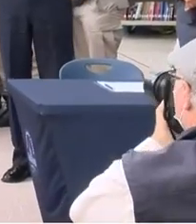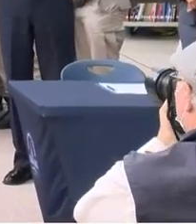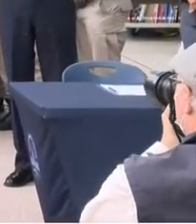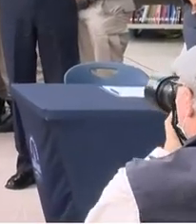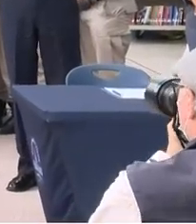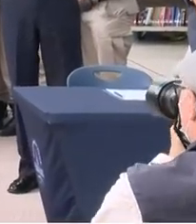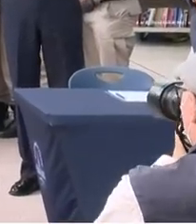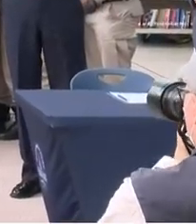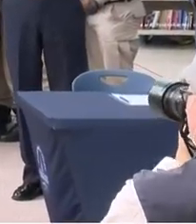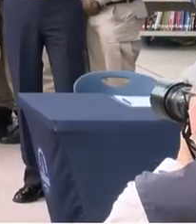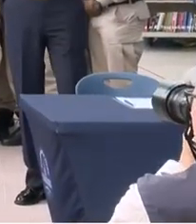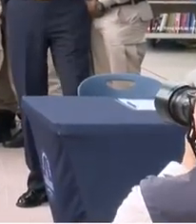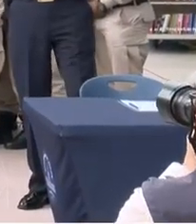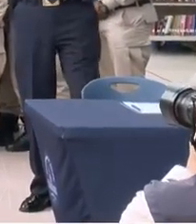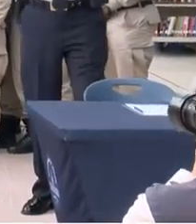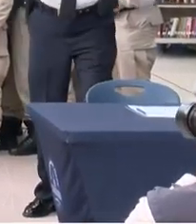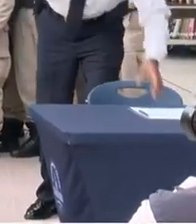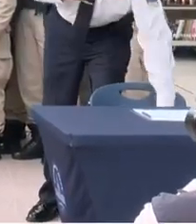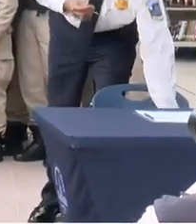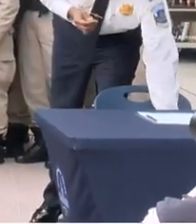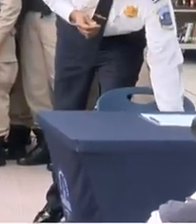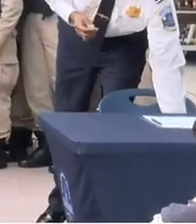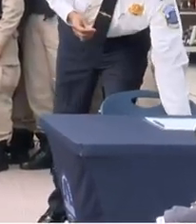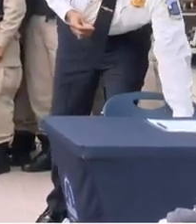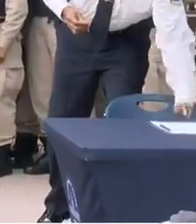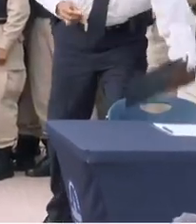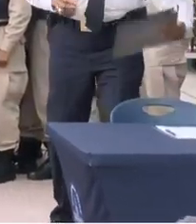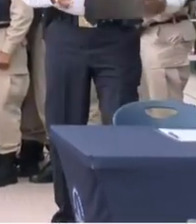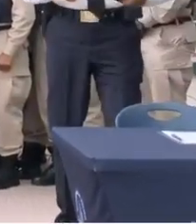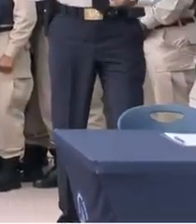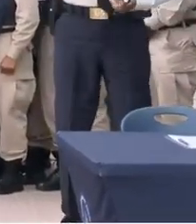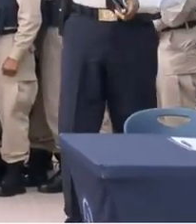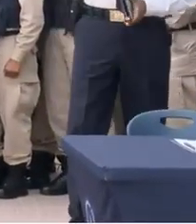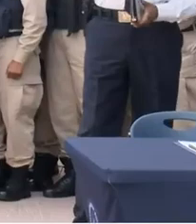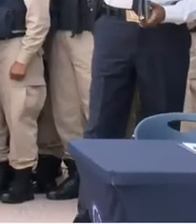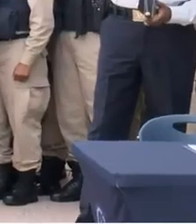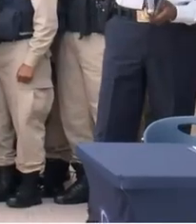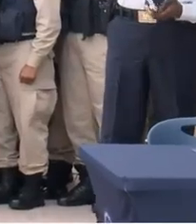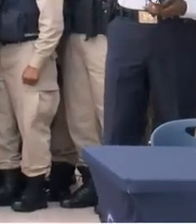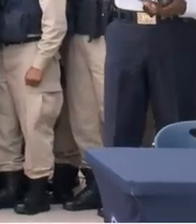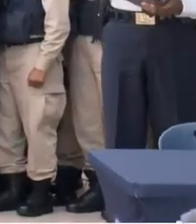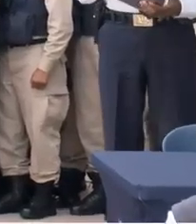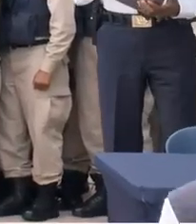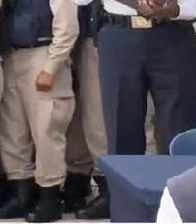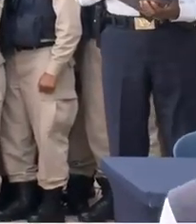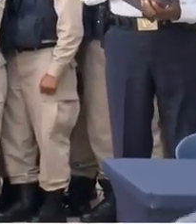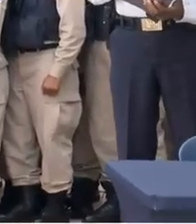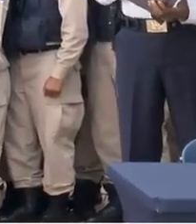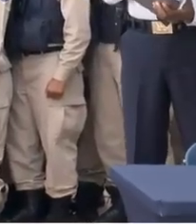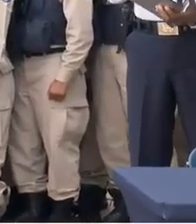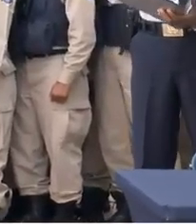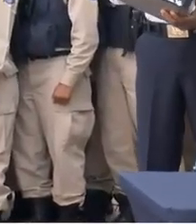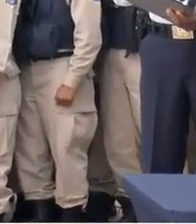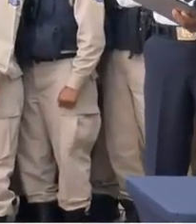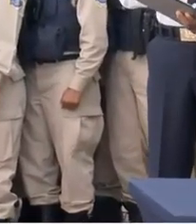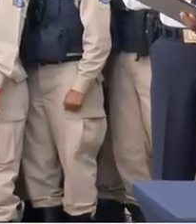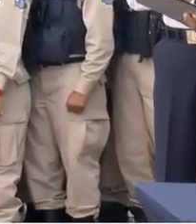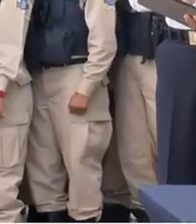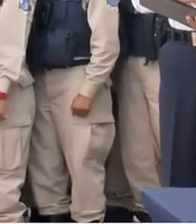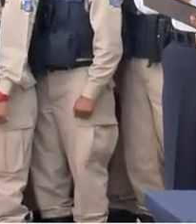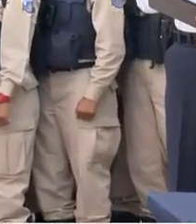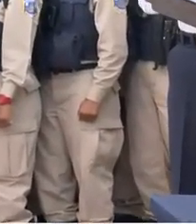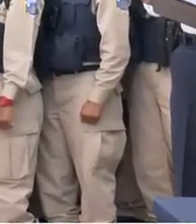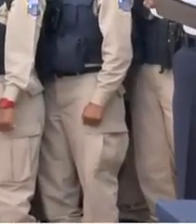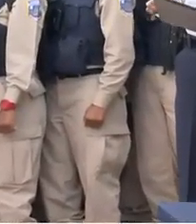age. I just wanted to join the cadet program to make a change in the community, just help my community